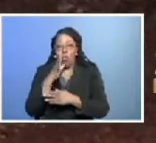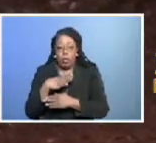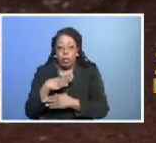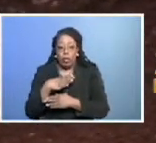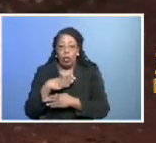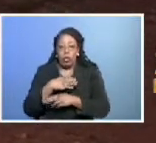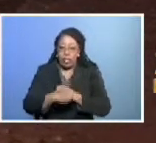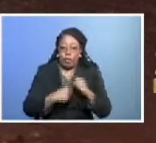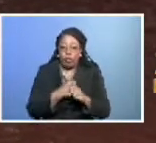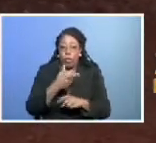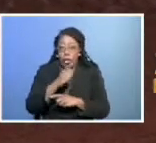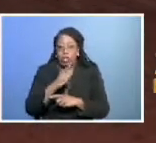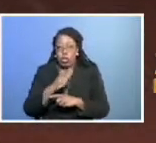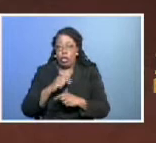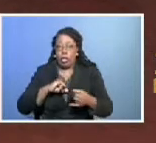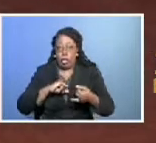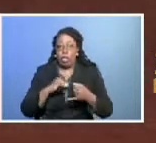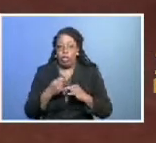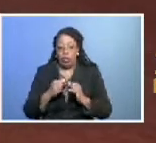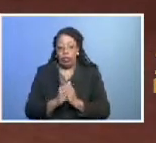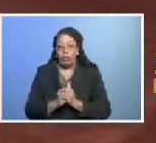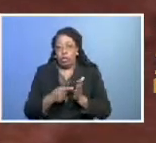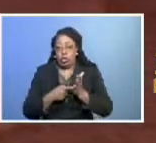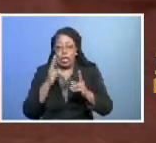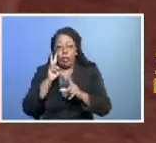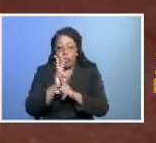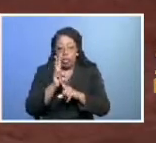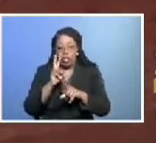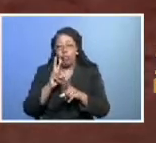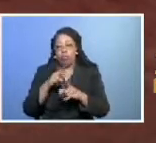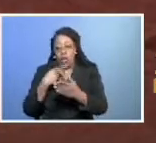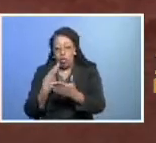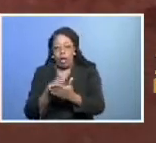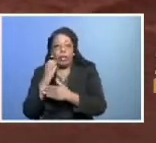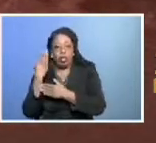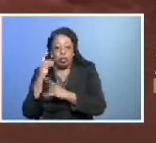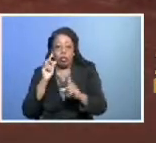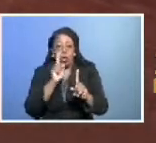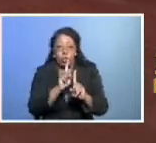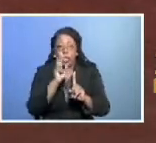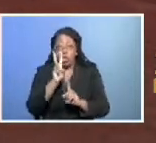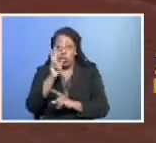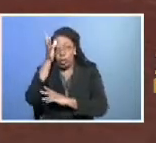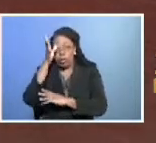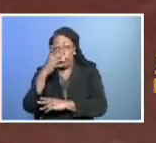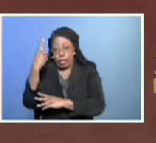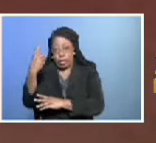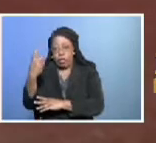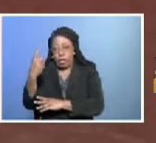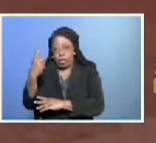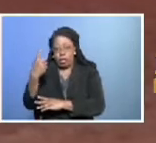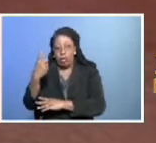they arrived. Initial investigations reveal that as the victim arrived at the residence, she was approached by two armed male suspects